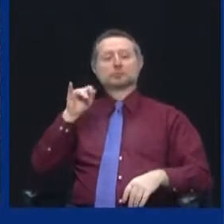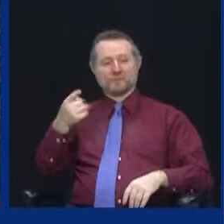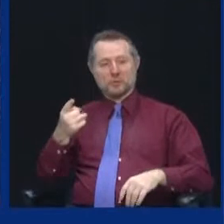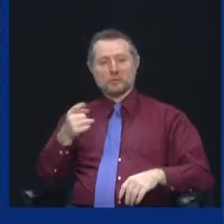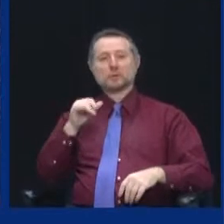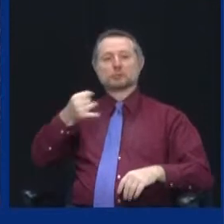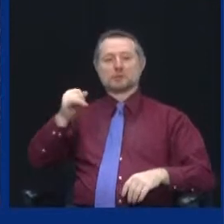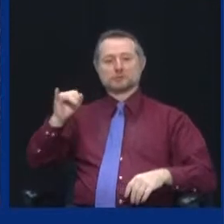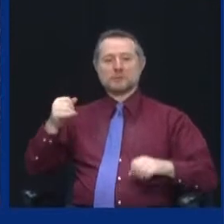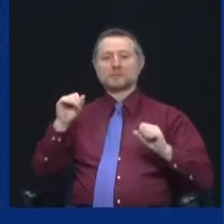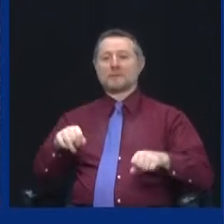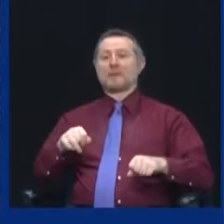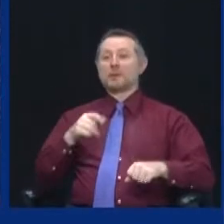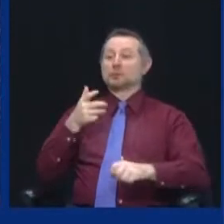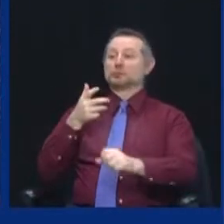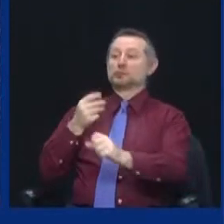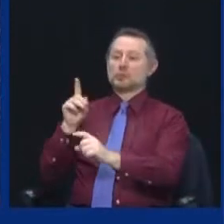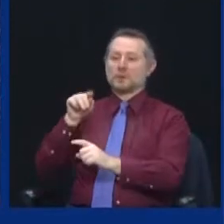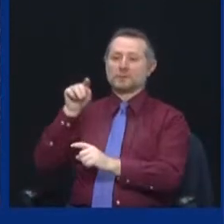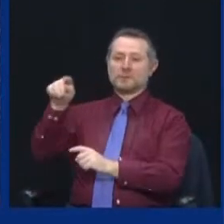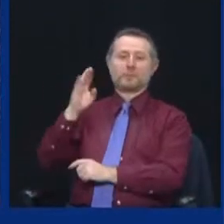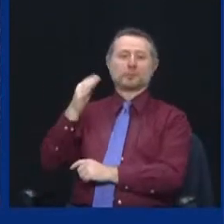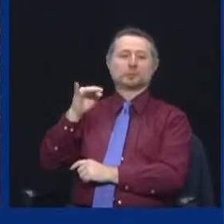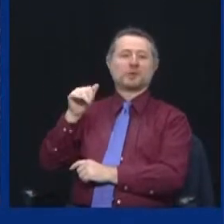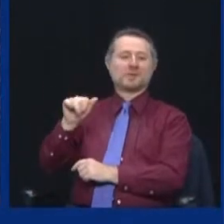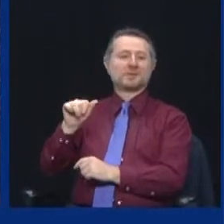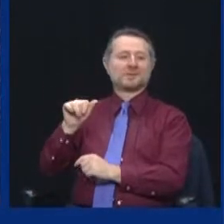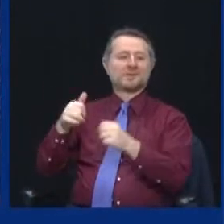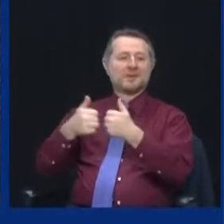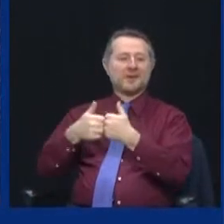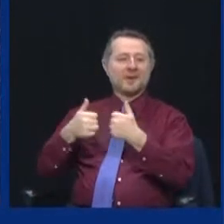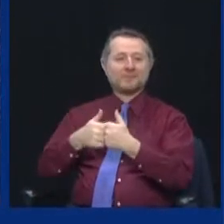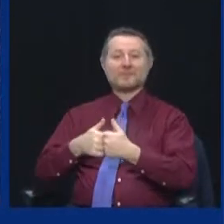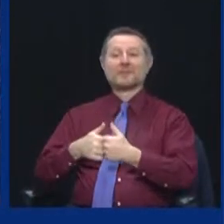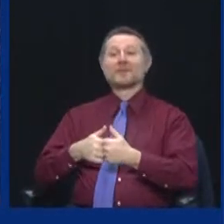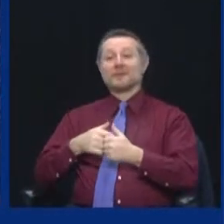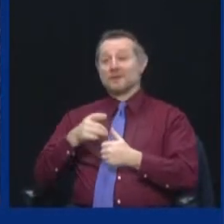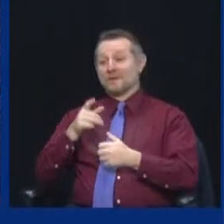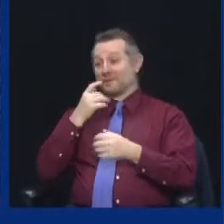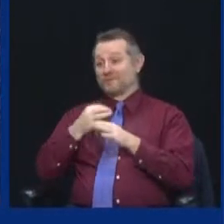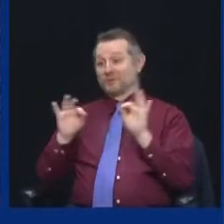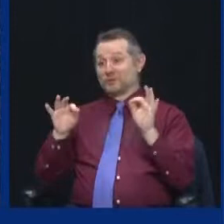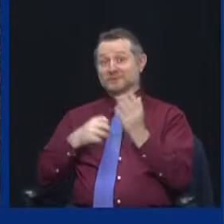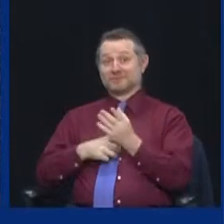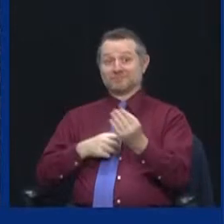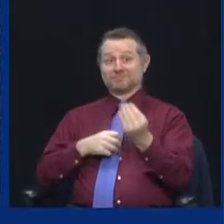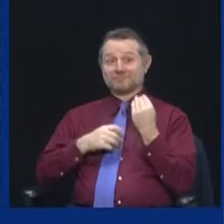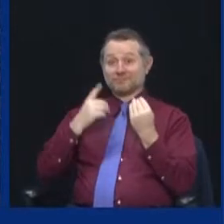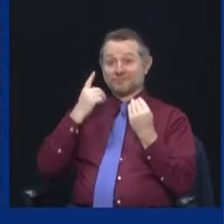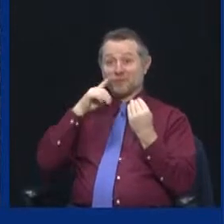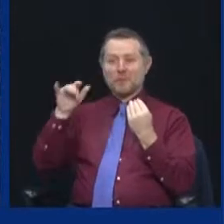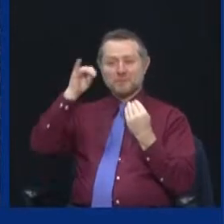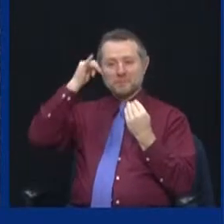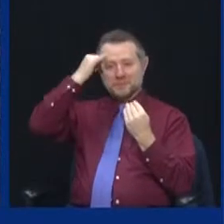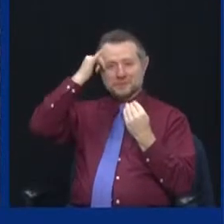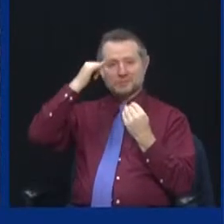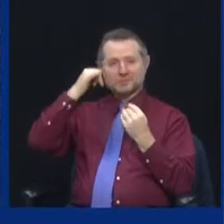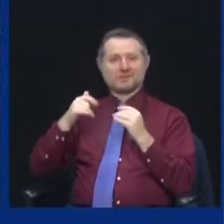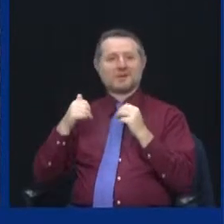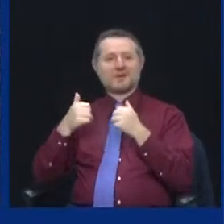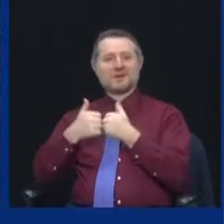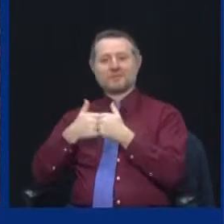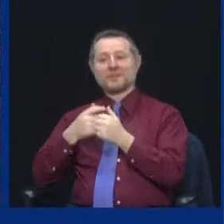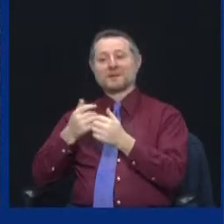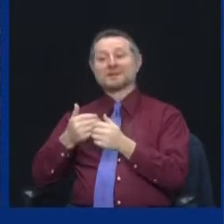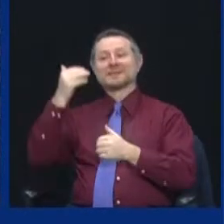game, and you get a free ticket to a Bisons game next season. We would